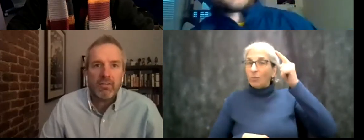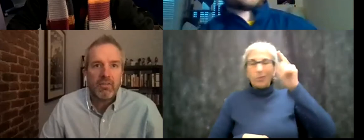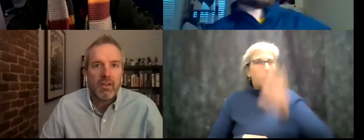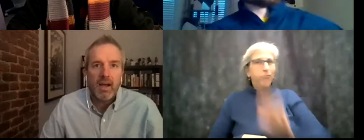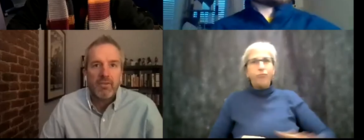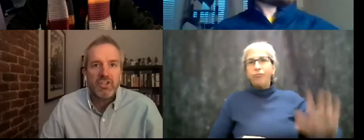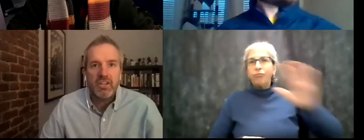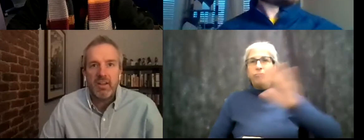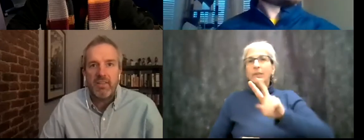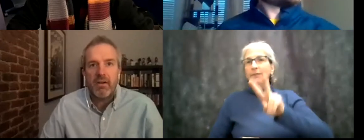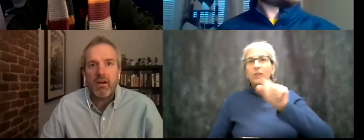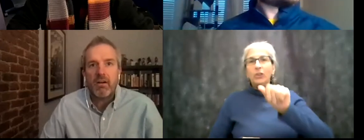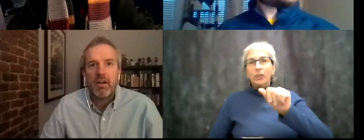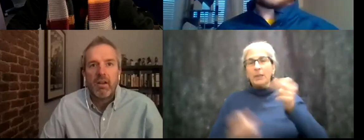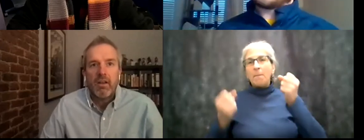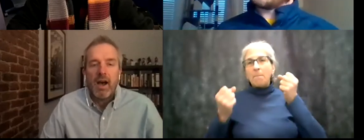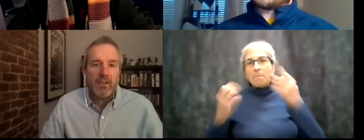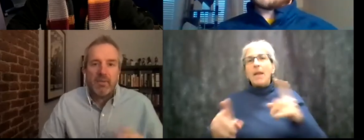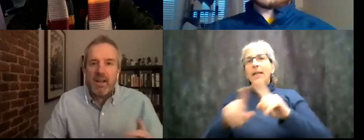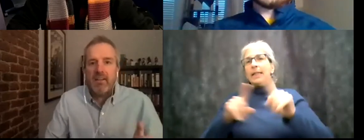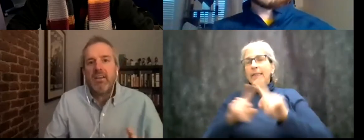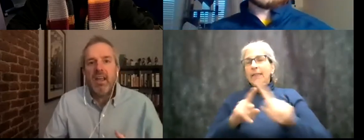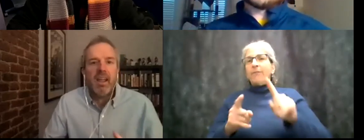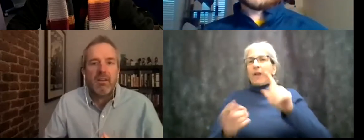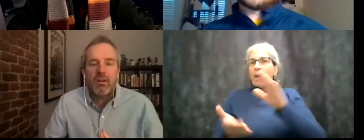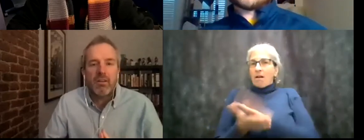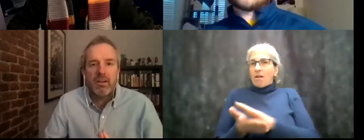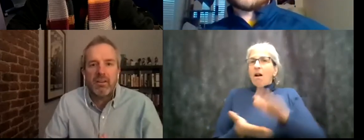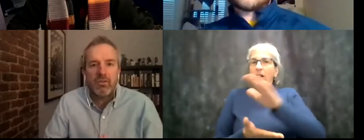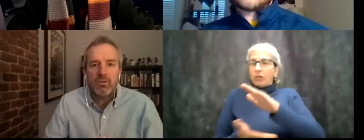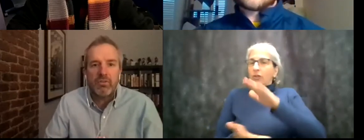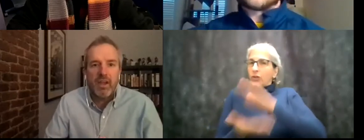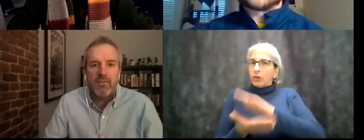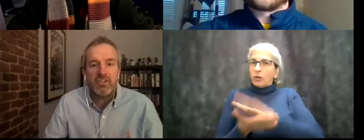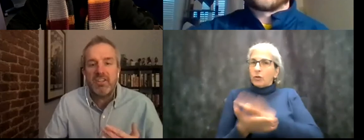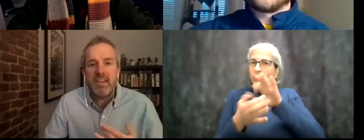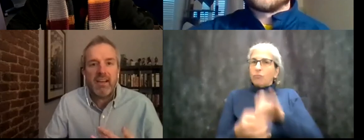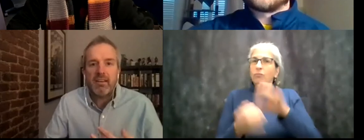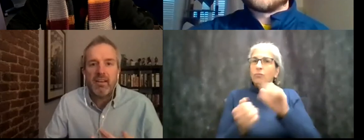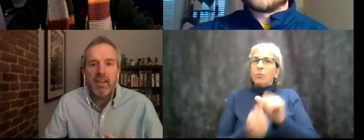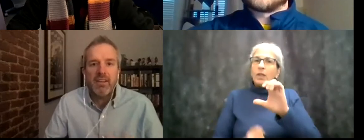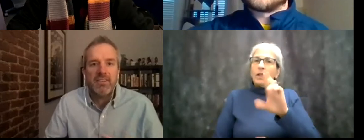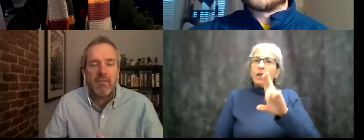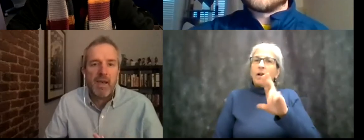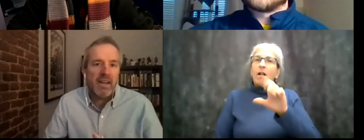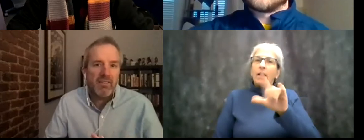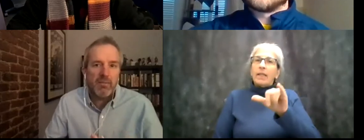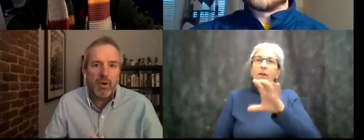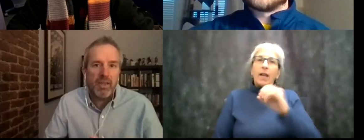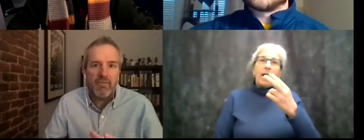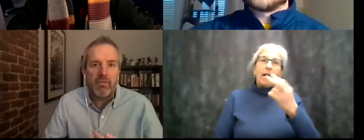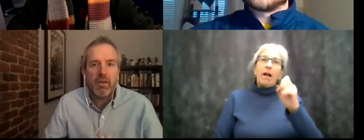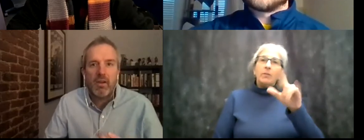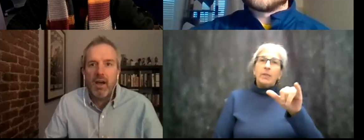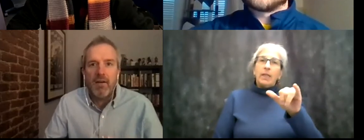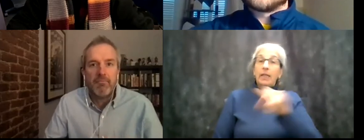across Virginia, there are hospitality and culinary schools. Virginia Tech and James Madison both